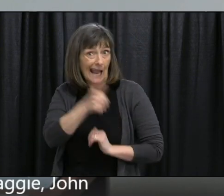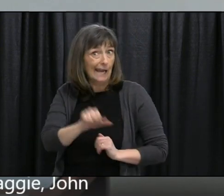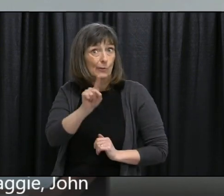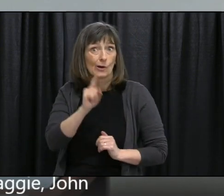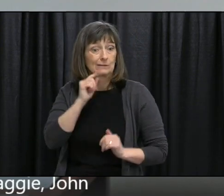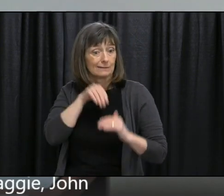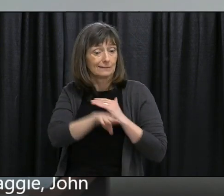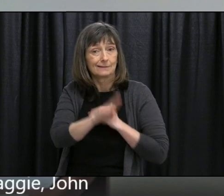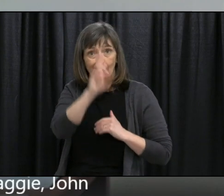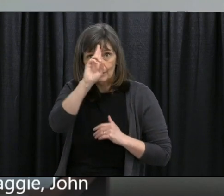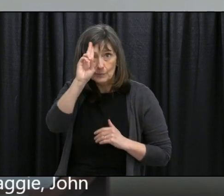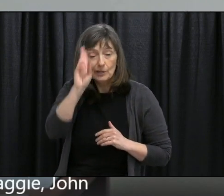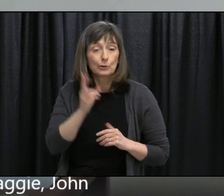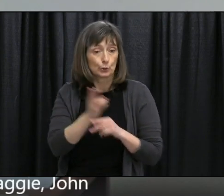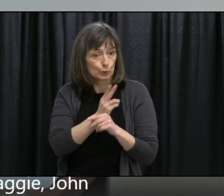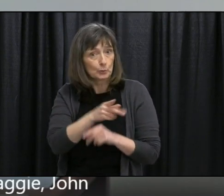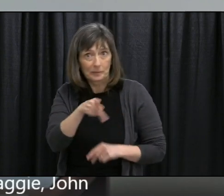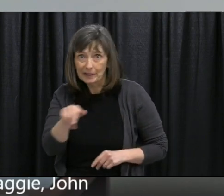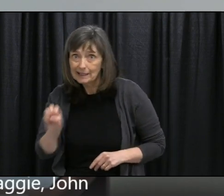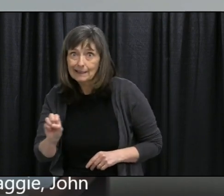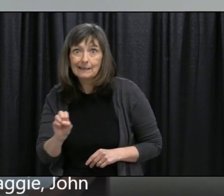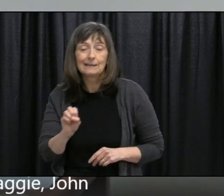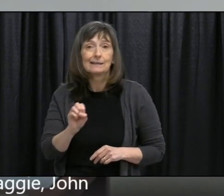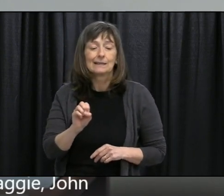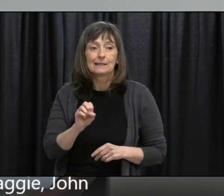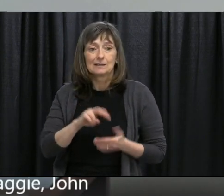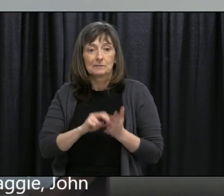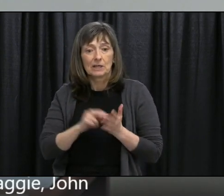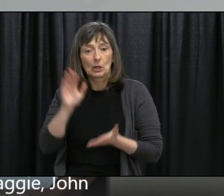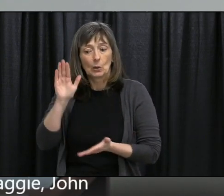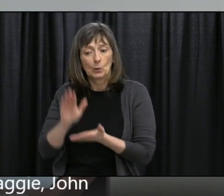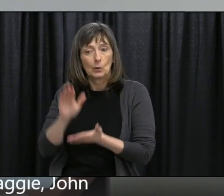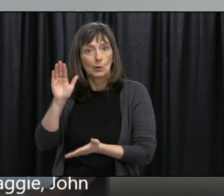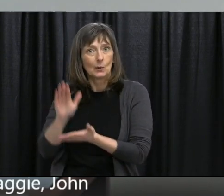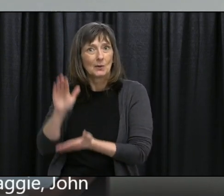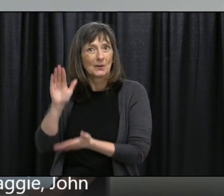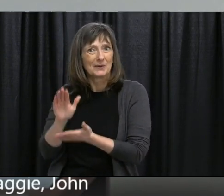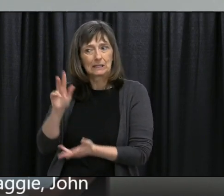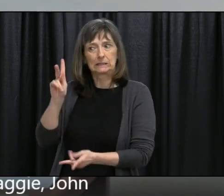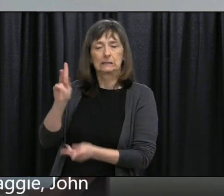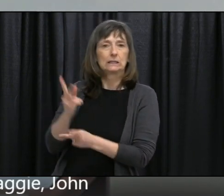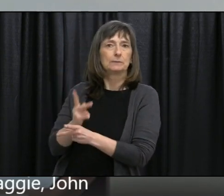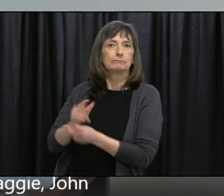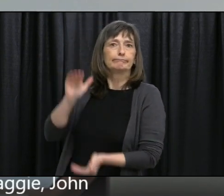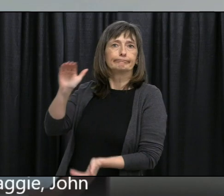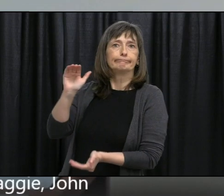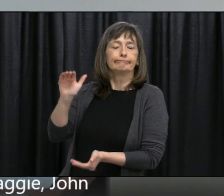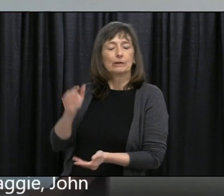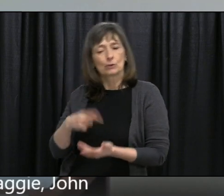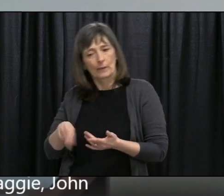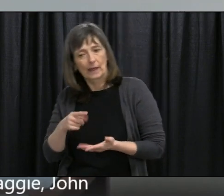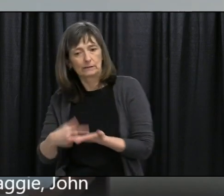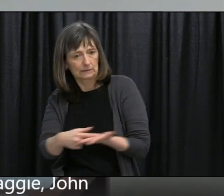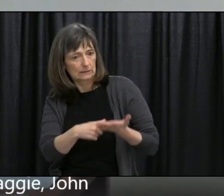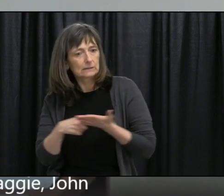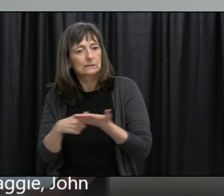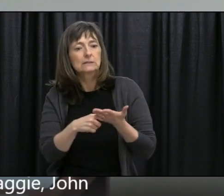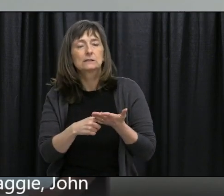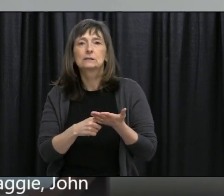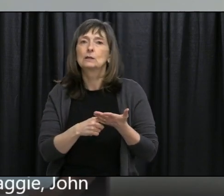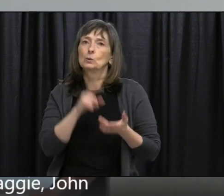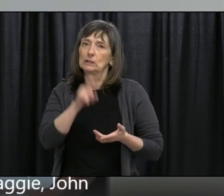increased activity, planned activity would take. So they have set bandwidth of, for example, increasing